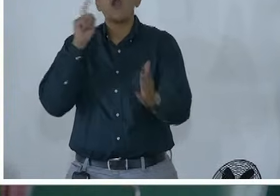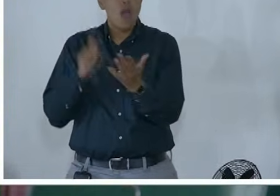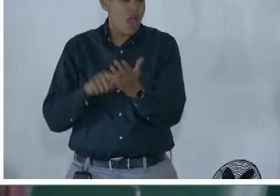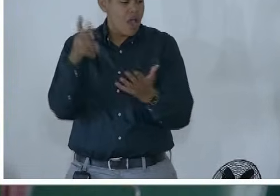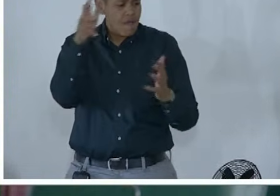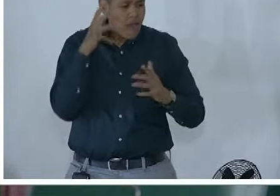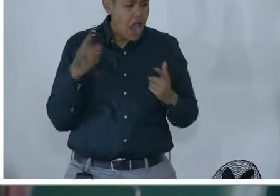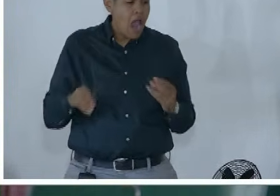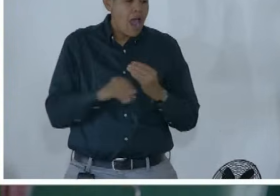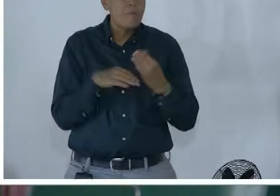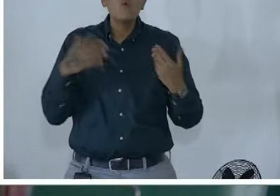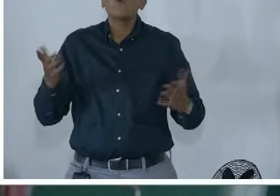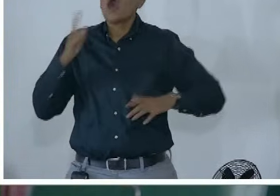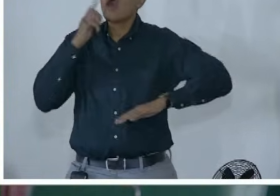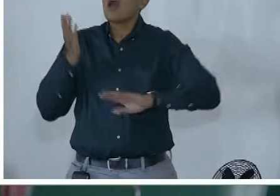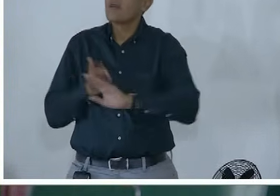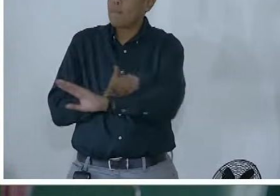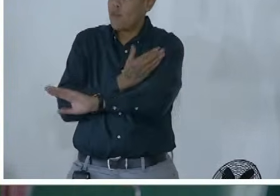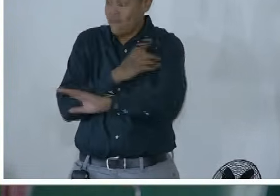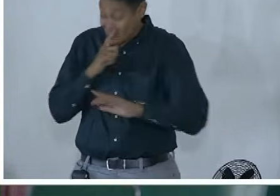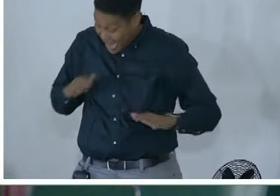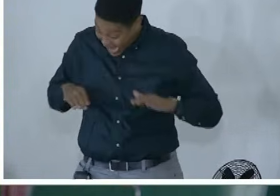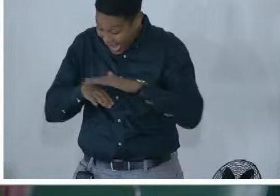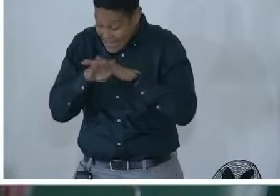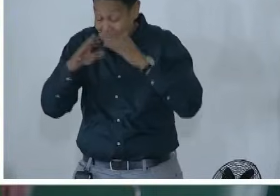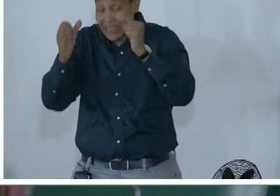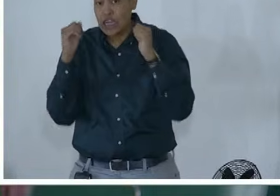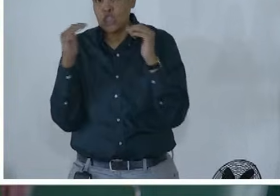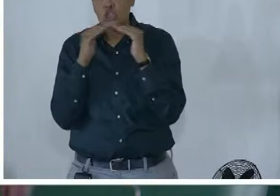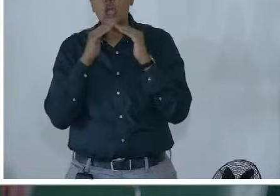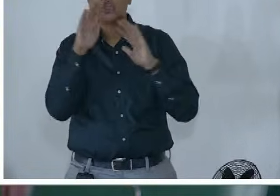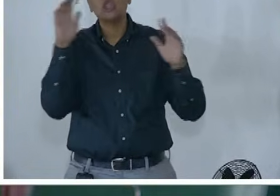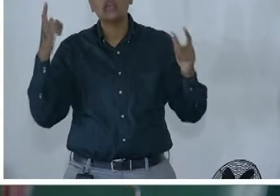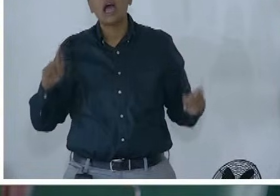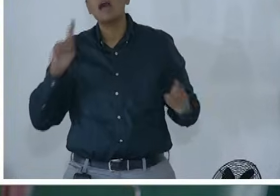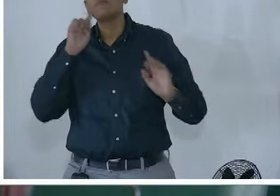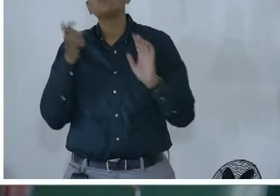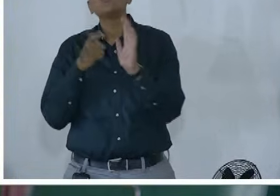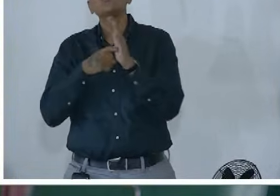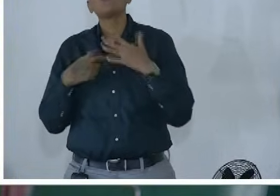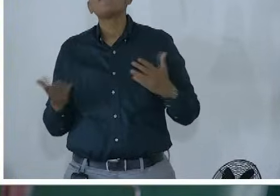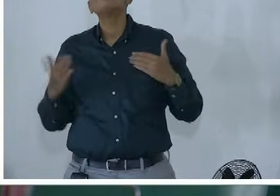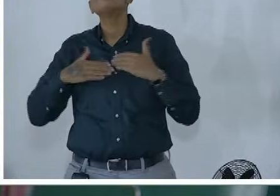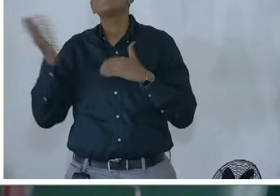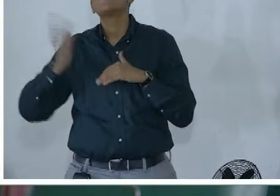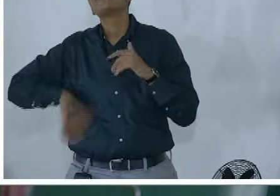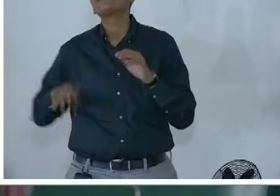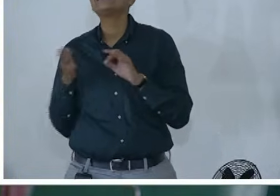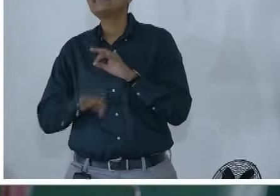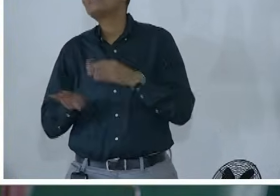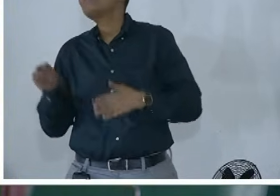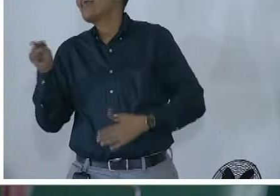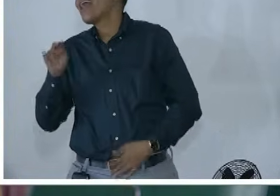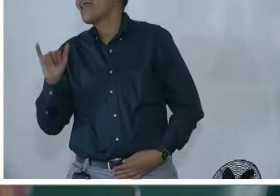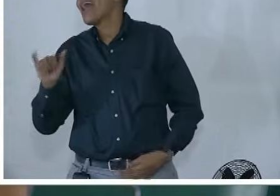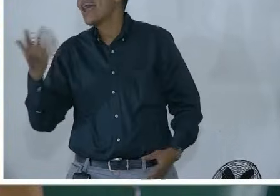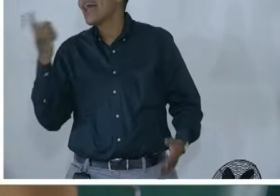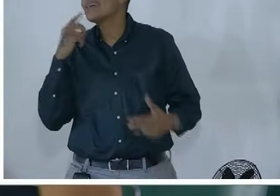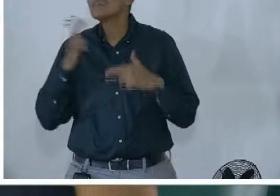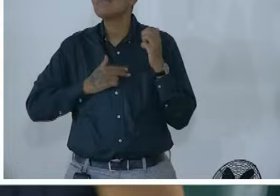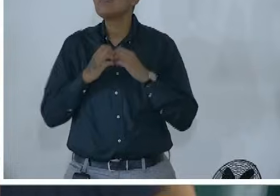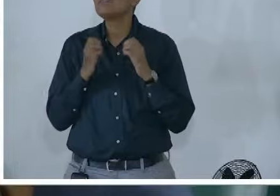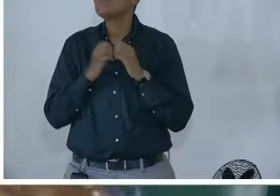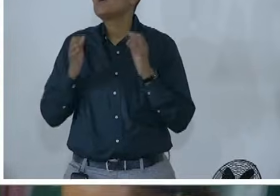recognized that improving access to justice requires more than simply building